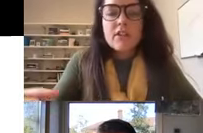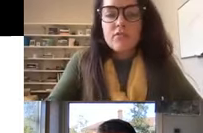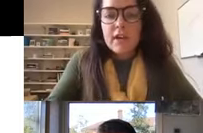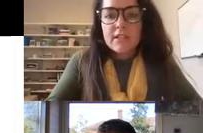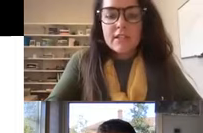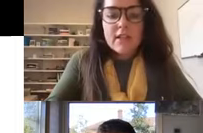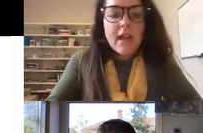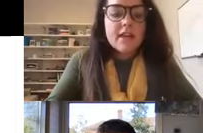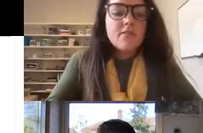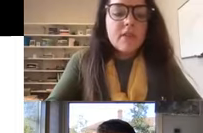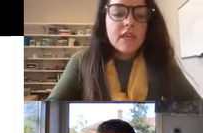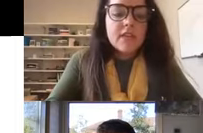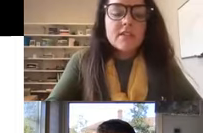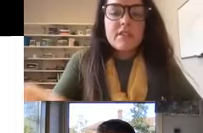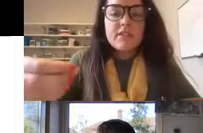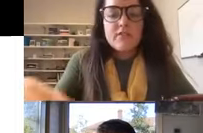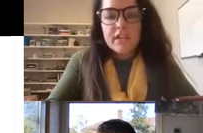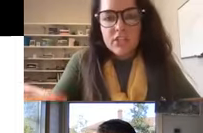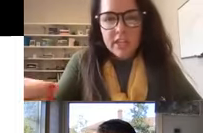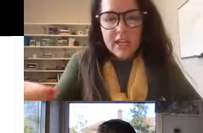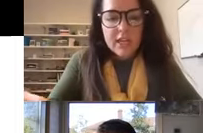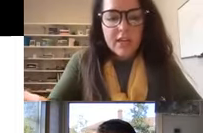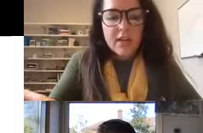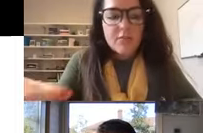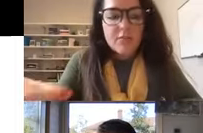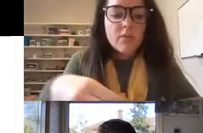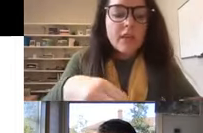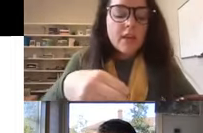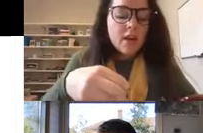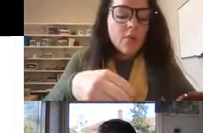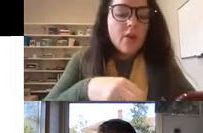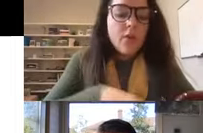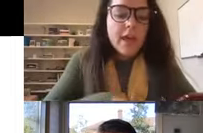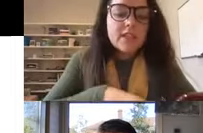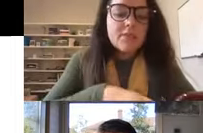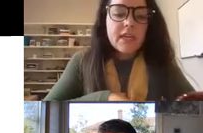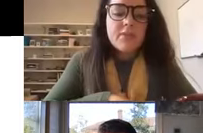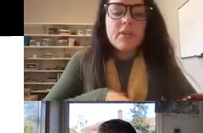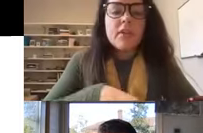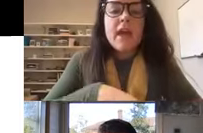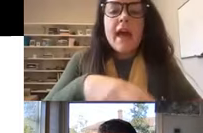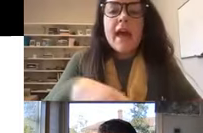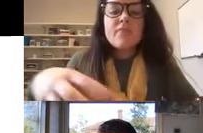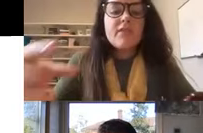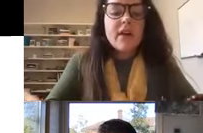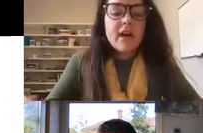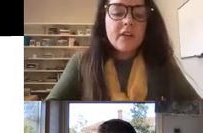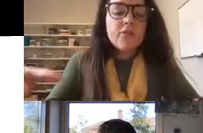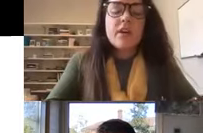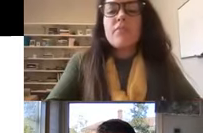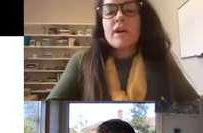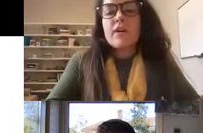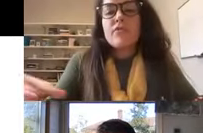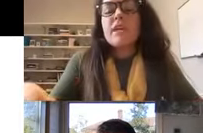construction of race as a means of differentiating between where white people have been